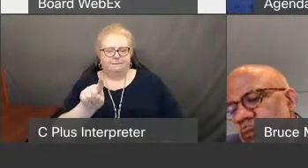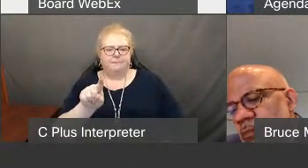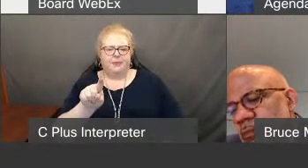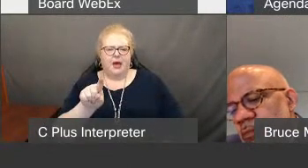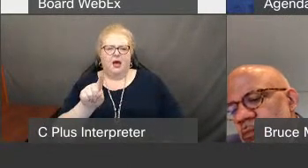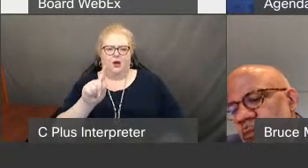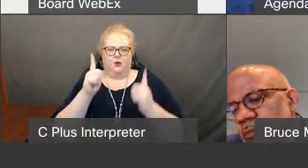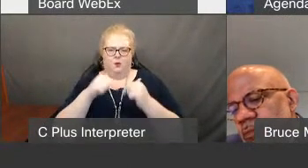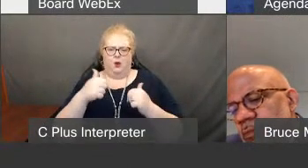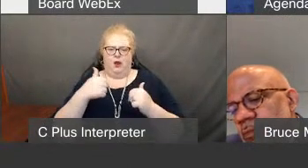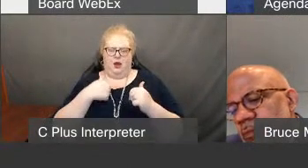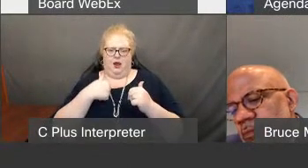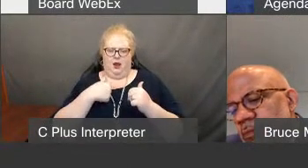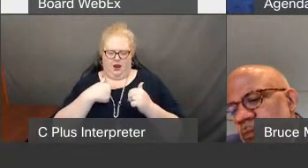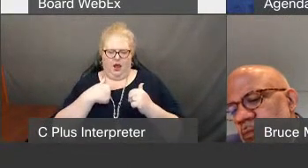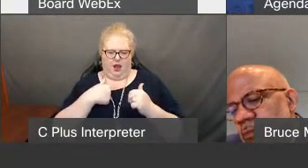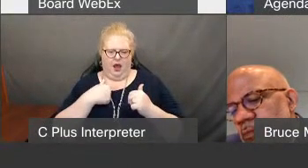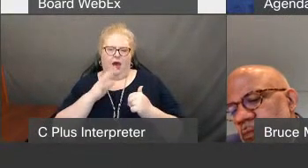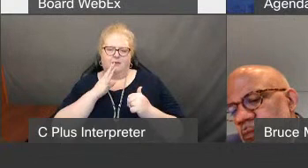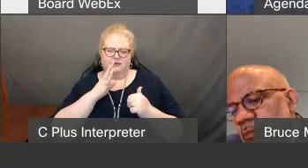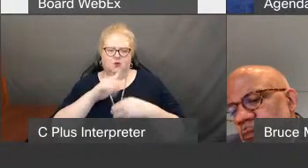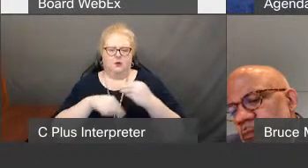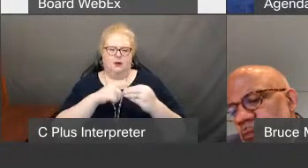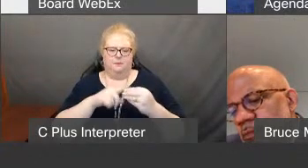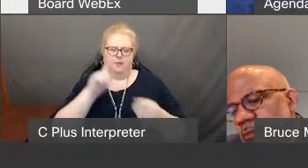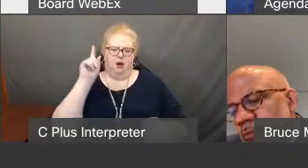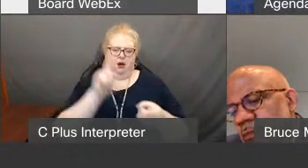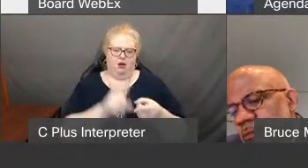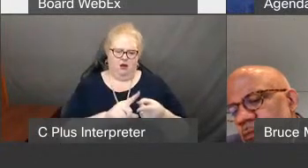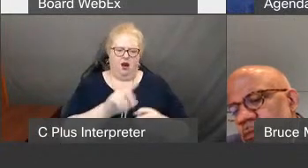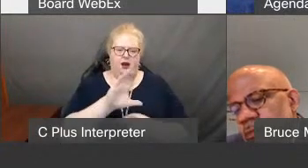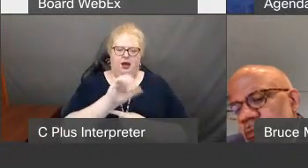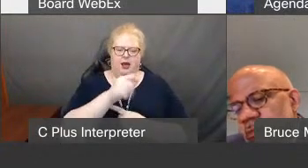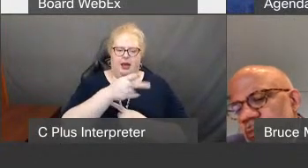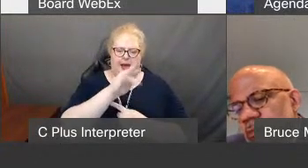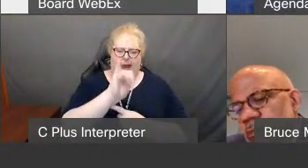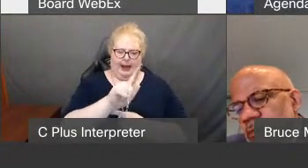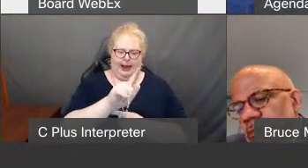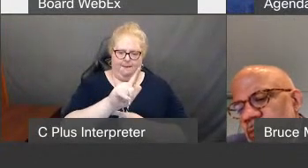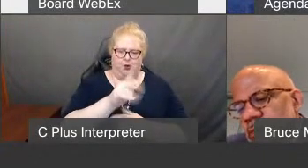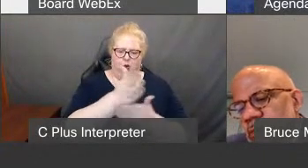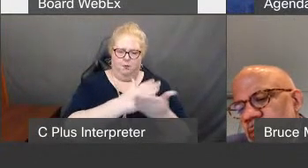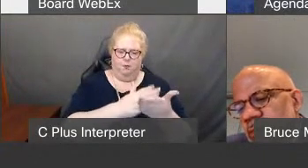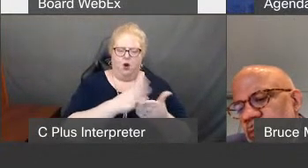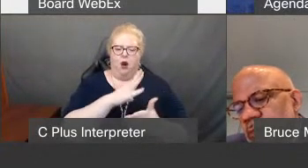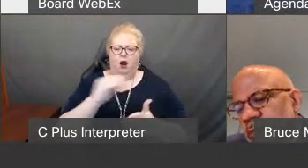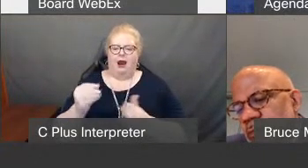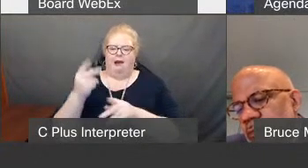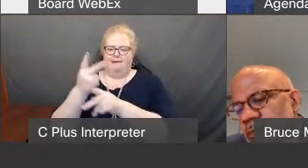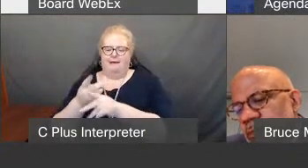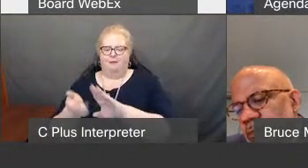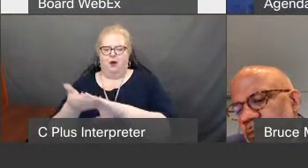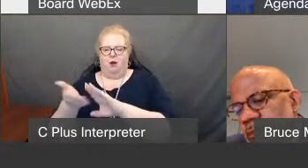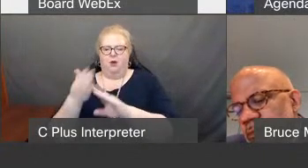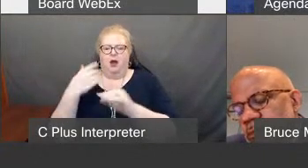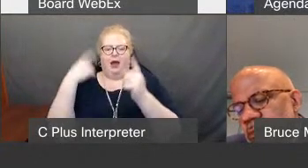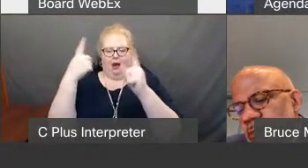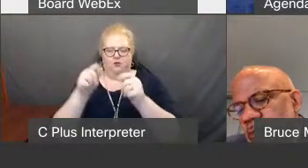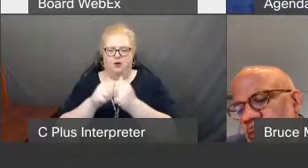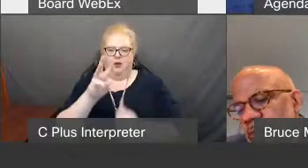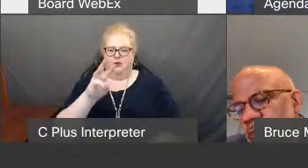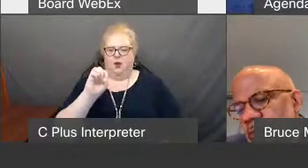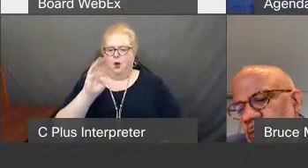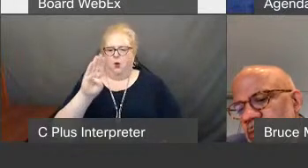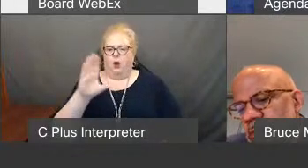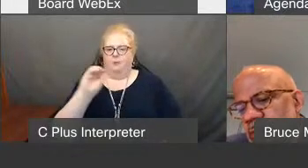cut to the capital side and keeping the operating, and I agree with Director Webb and Bruce, I just